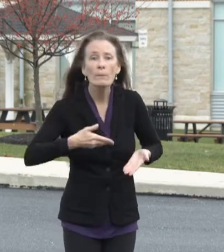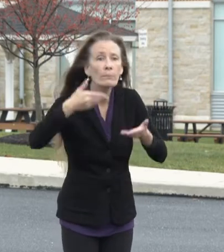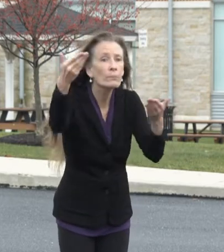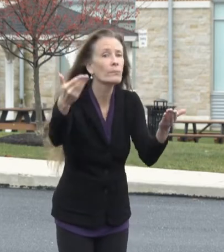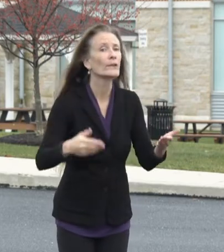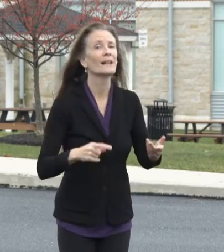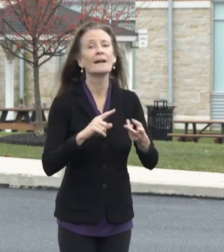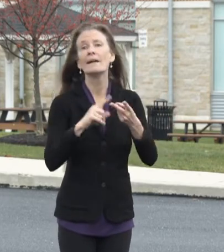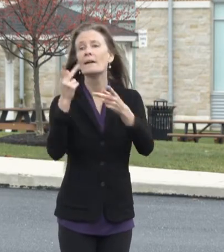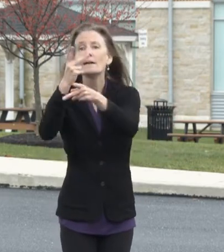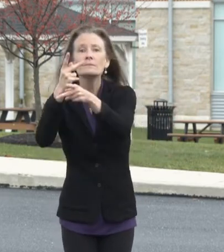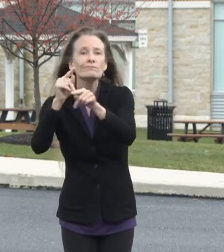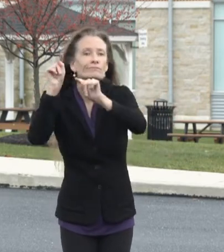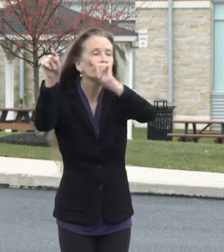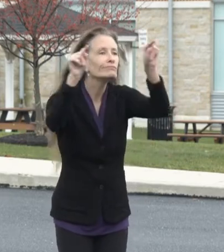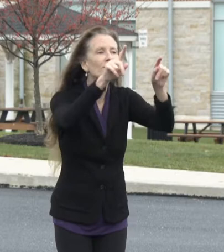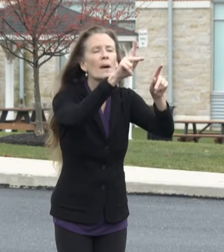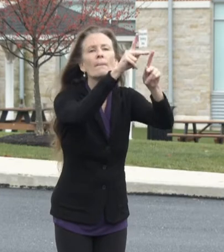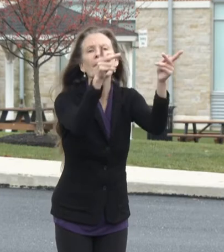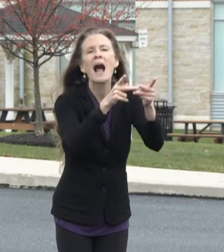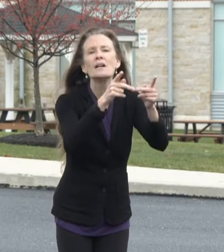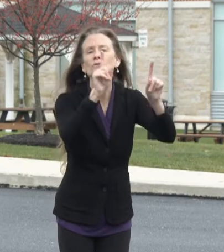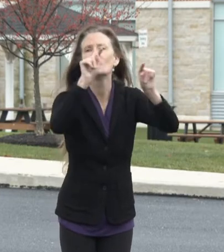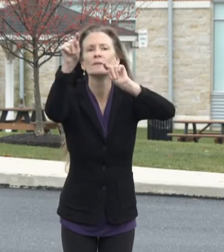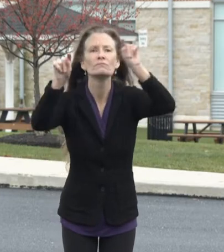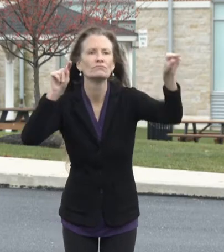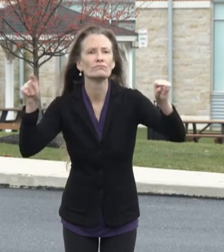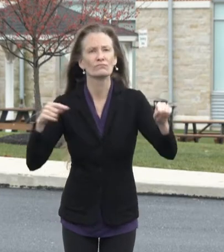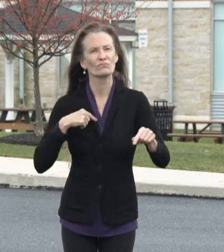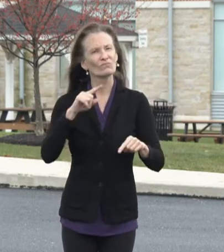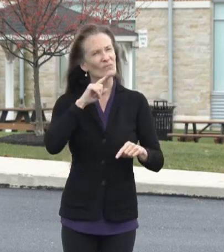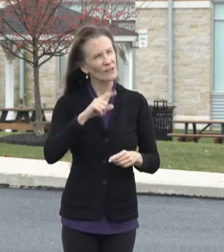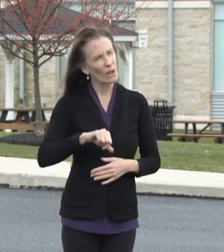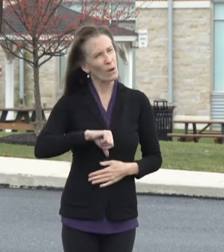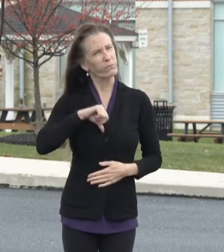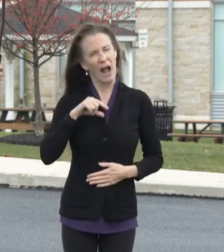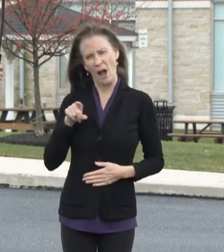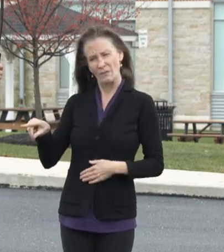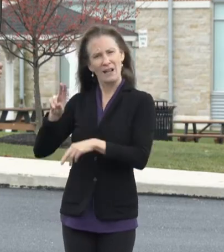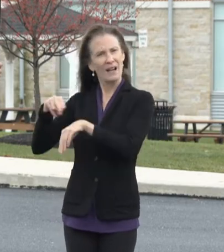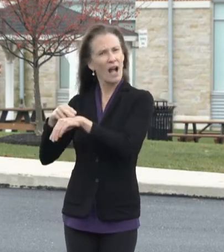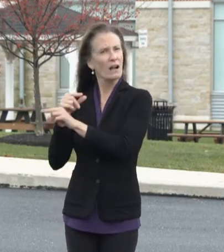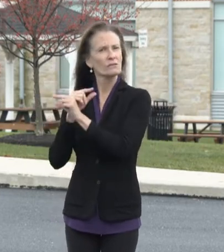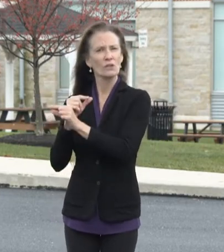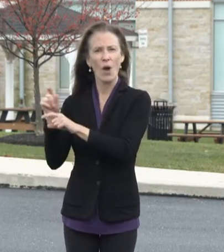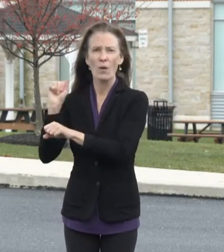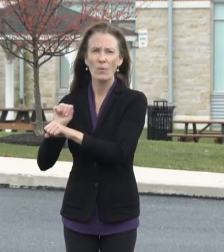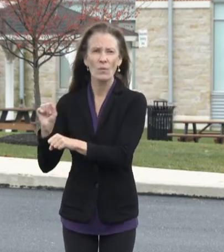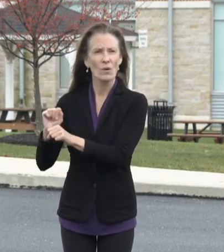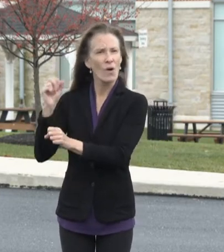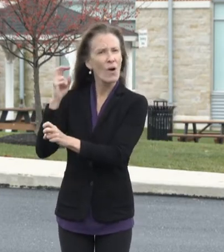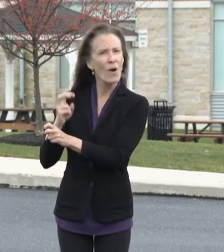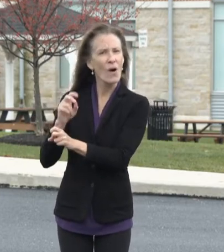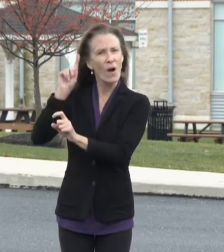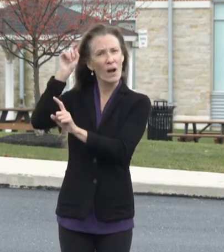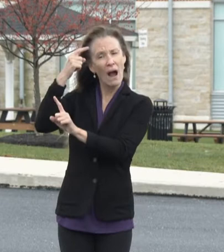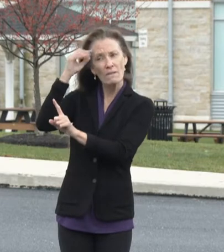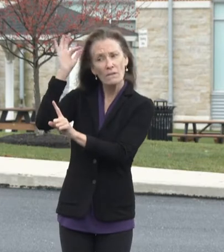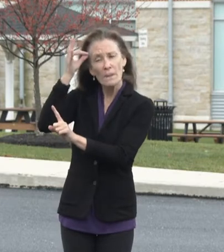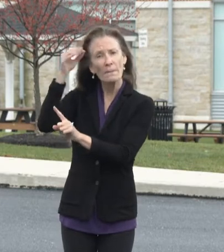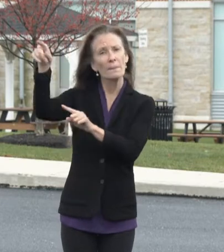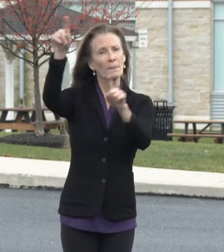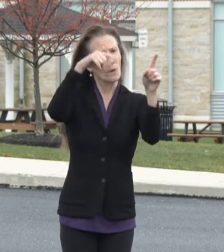We here are just so very proud of the work that they are doing, and the federal government, myself included, should put its